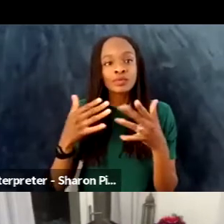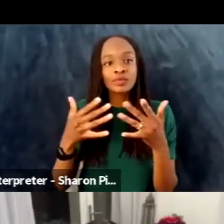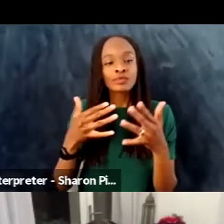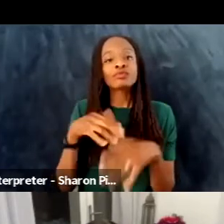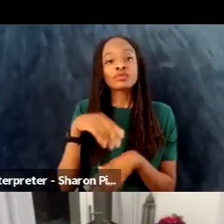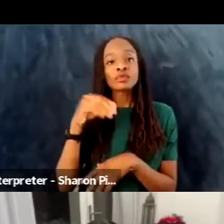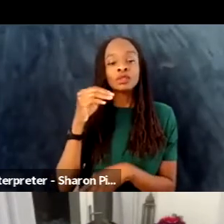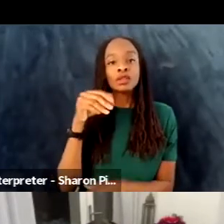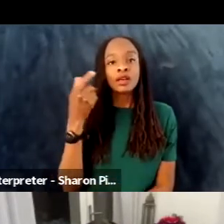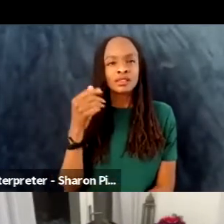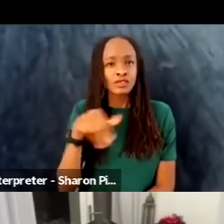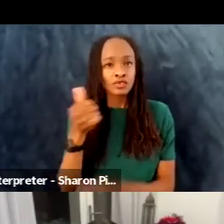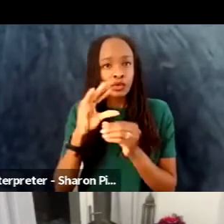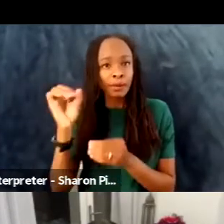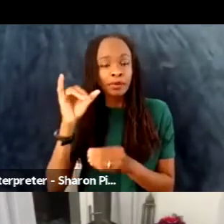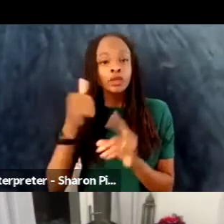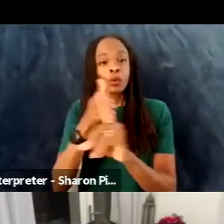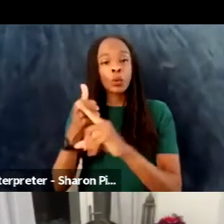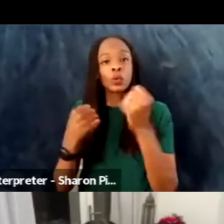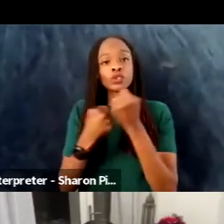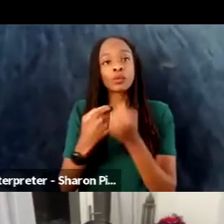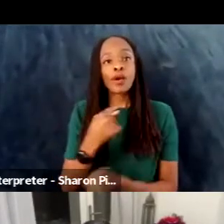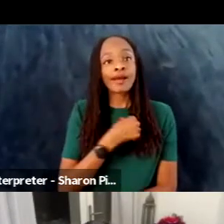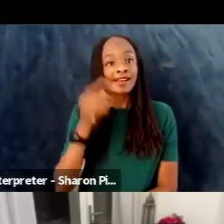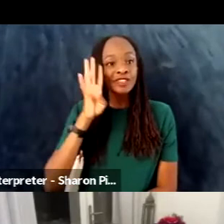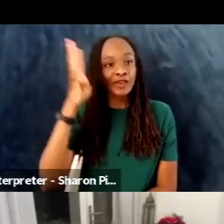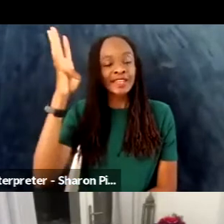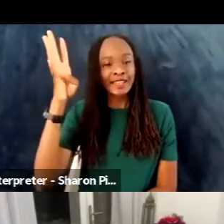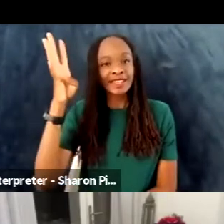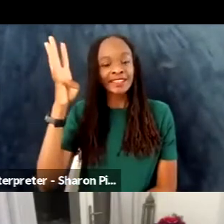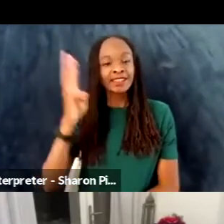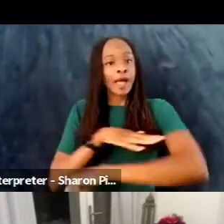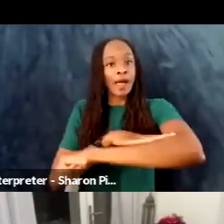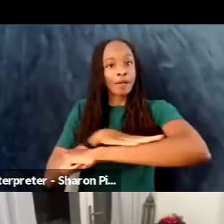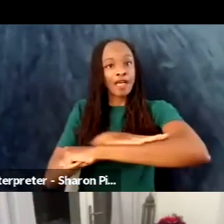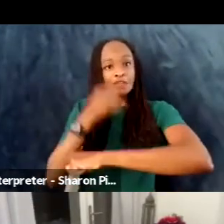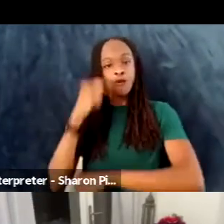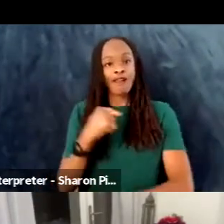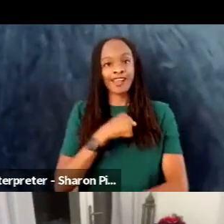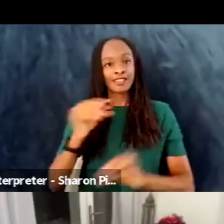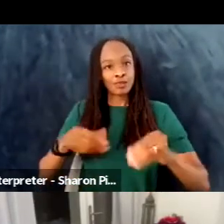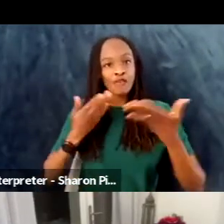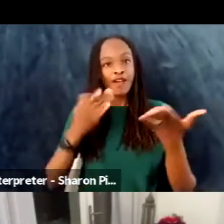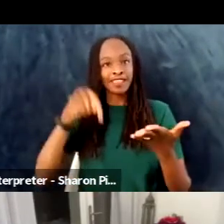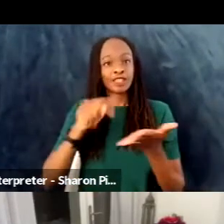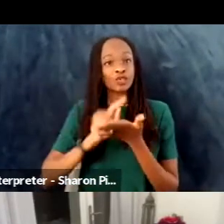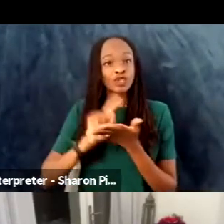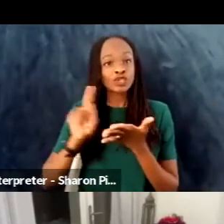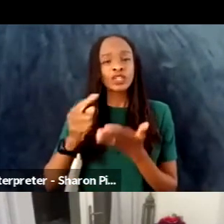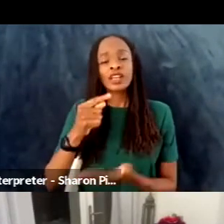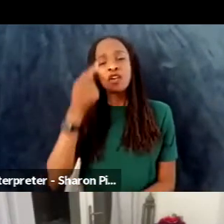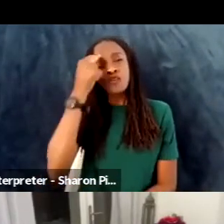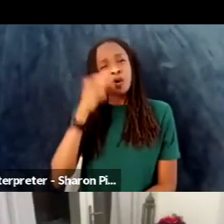Clutter Cutters, who supported us in creating, a platform for us to provide this research. And I think for